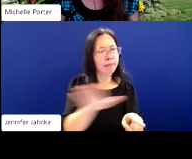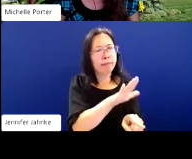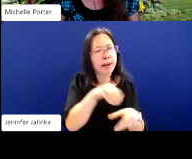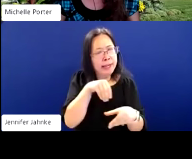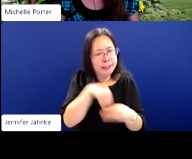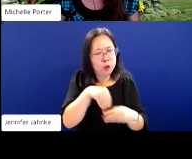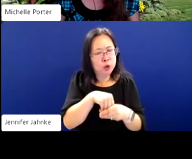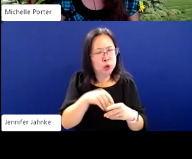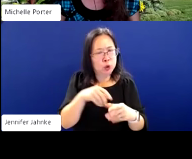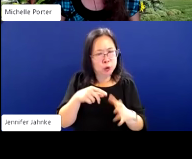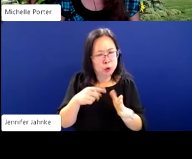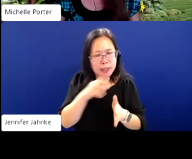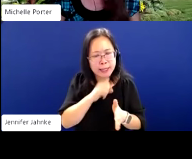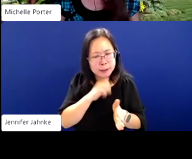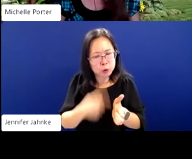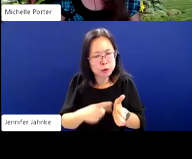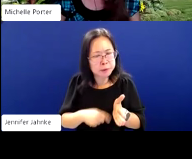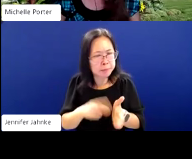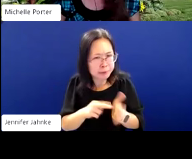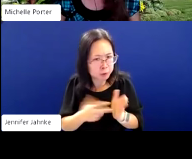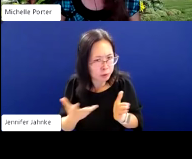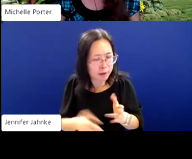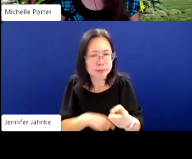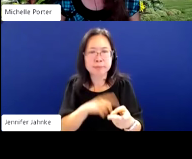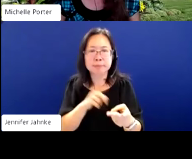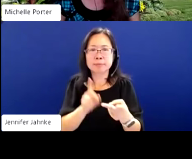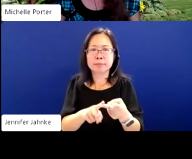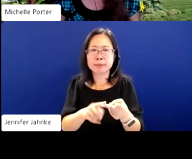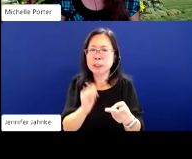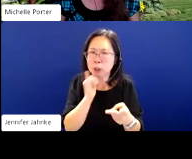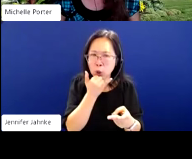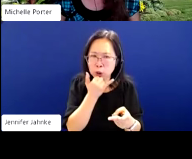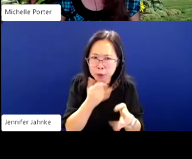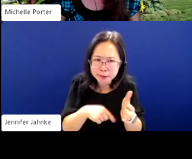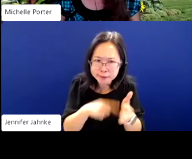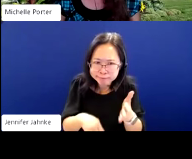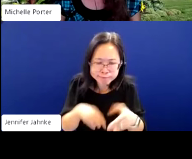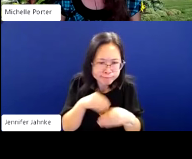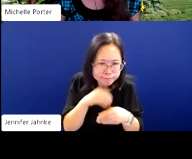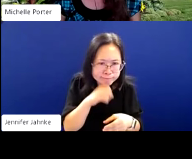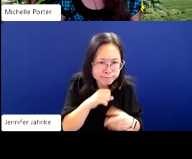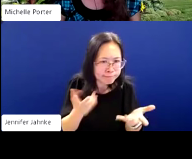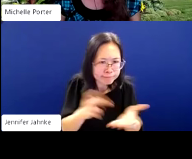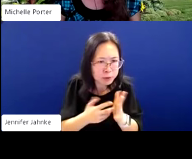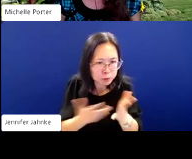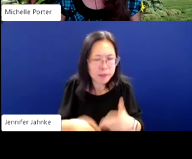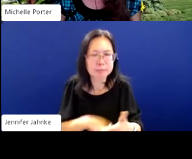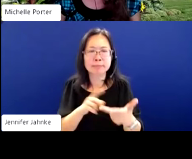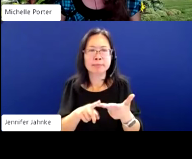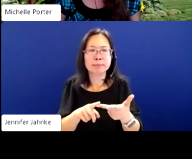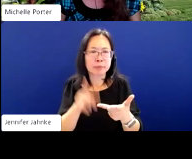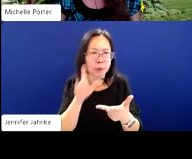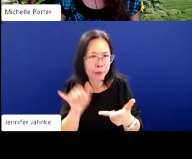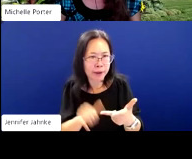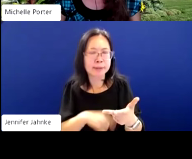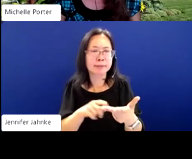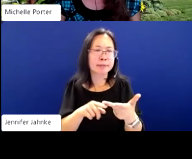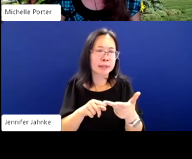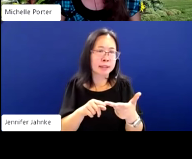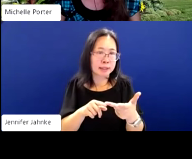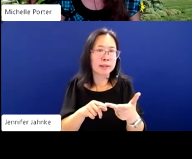is. What are the consequences of internalized ageism? Another skill was